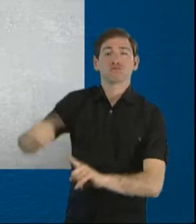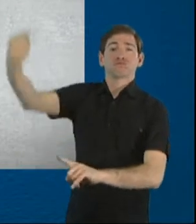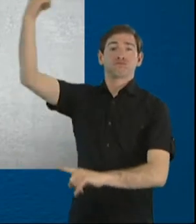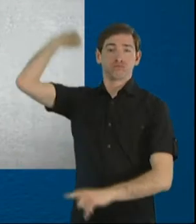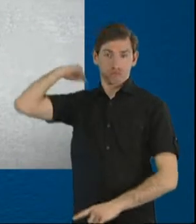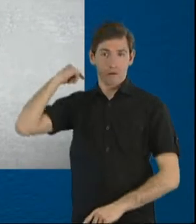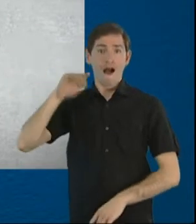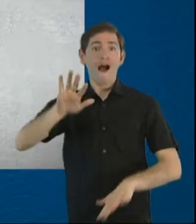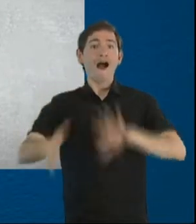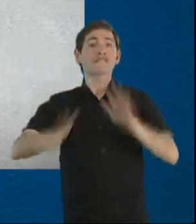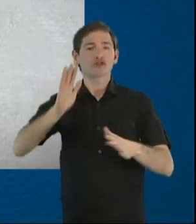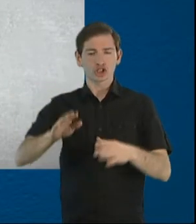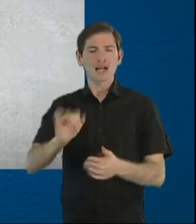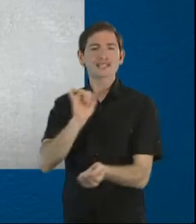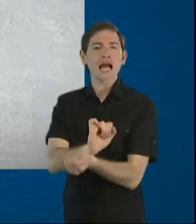too.